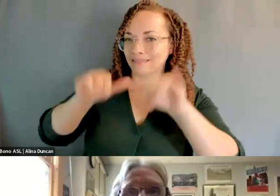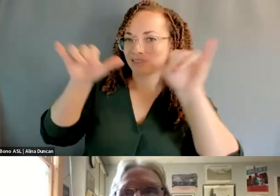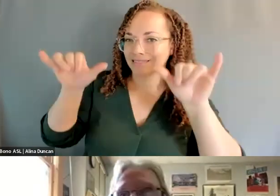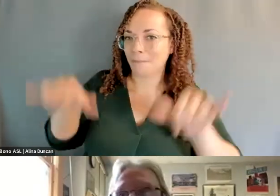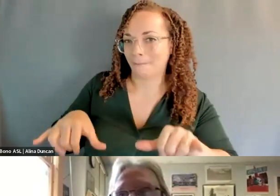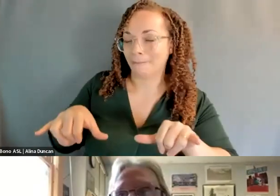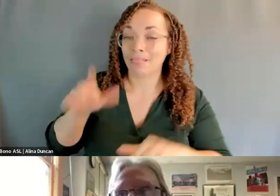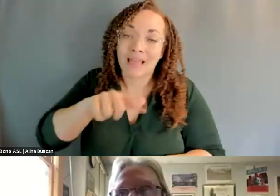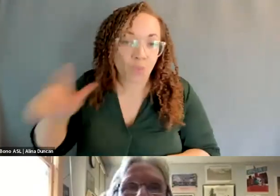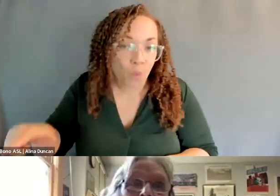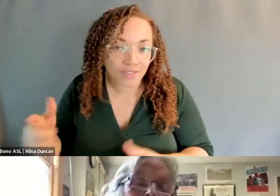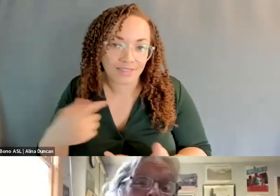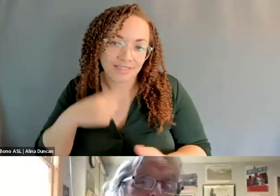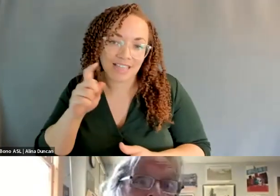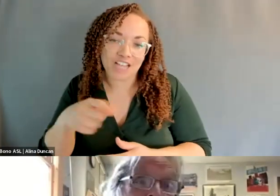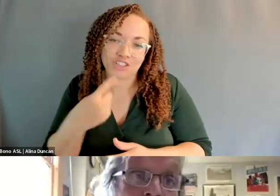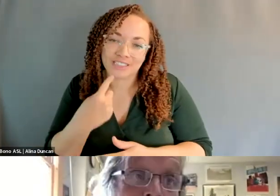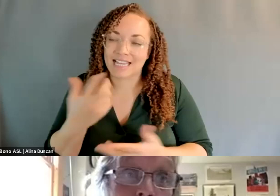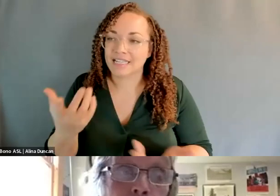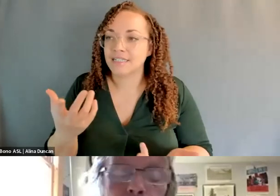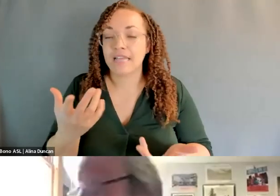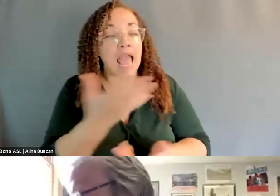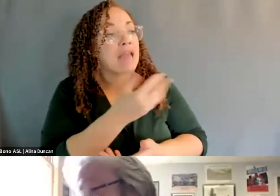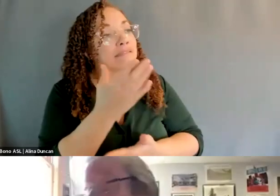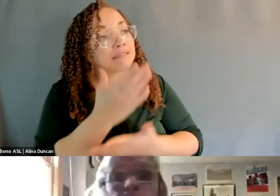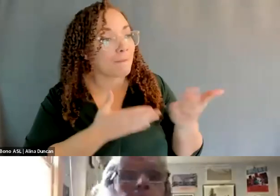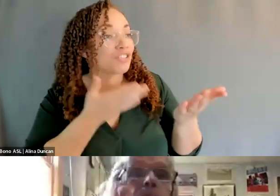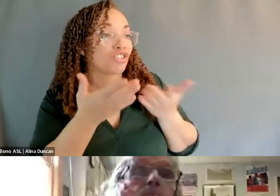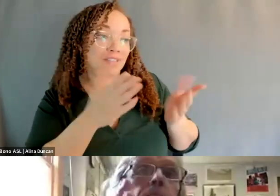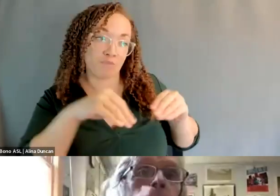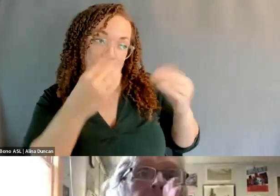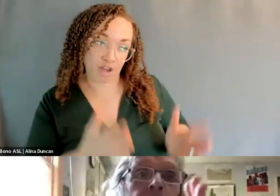say. So there's... And some service providers.